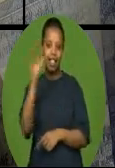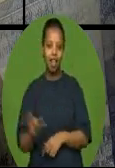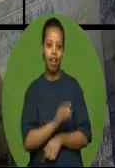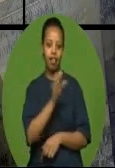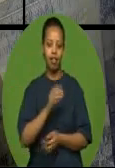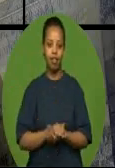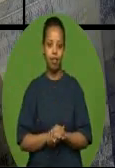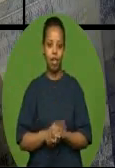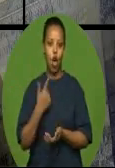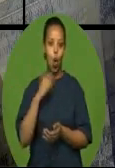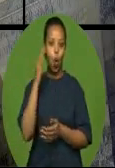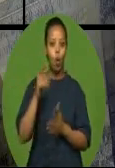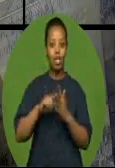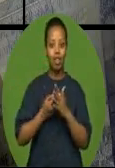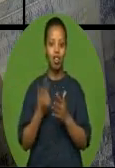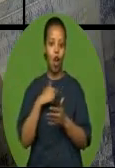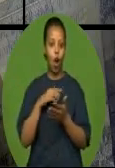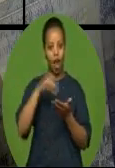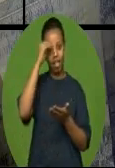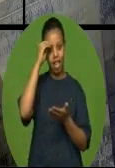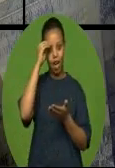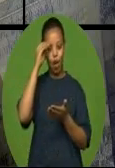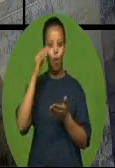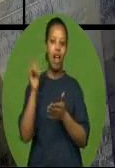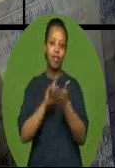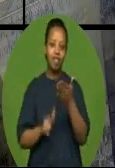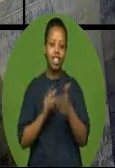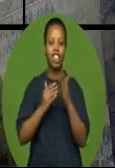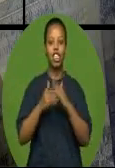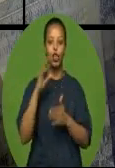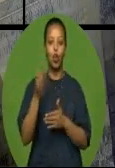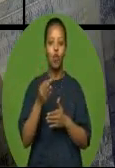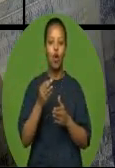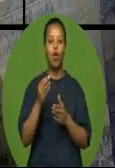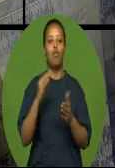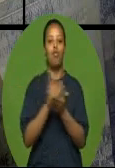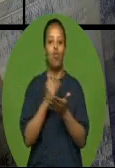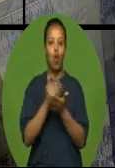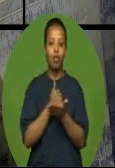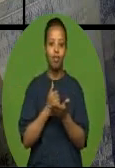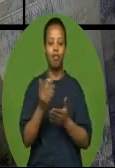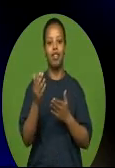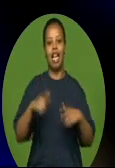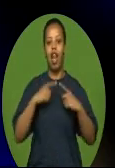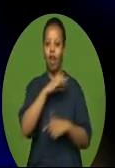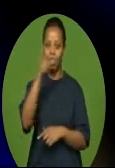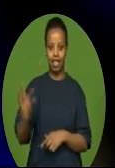life cycle. We will start our lesson by listing stages of product life